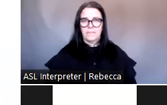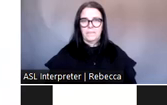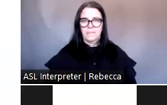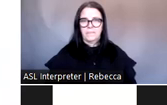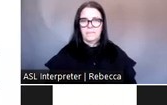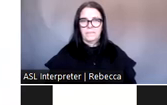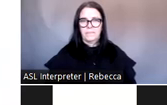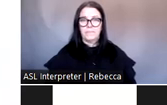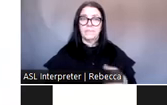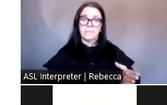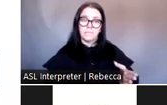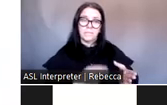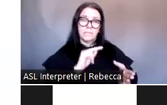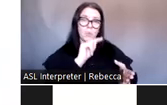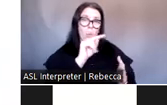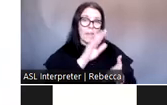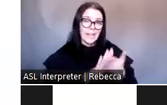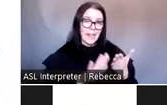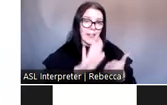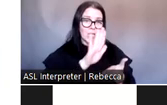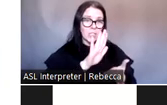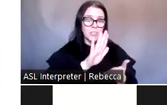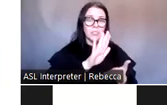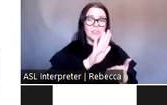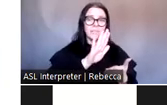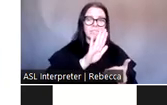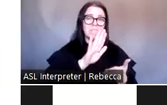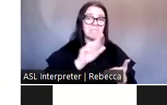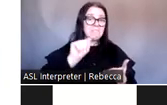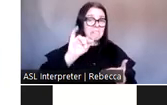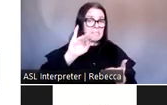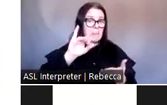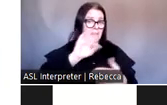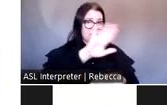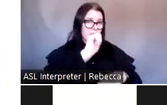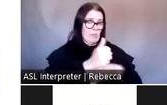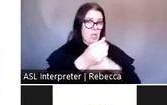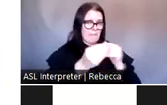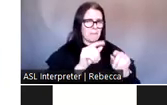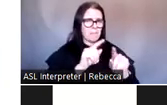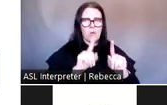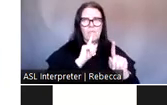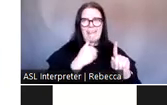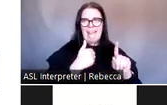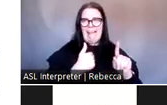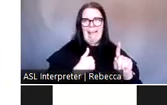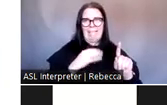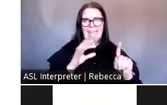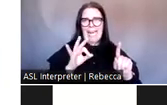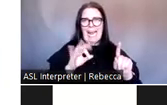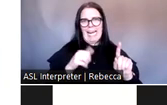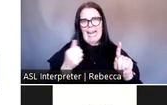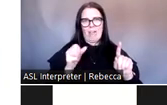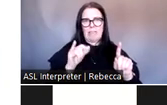From our friends at Northern College, whose main campus is in Timmins, but have, oh gosh, I'd say at least 9 other sites around